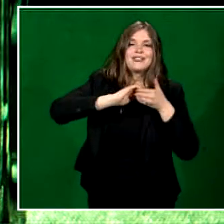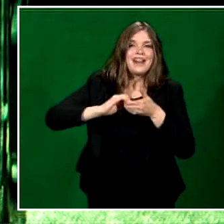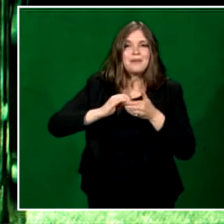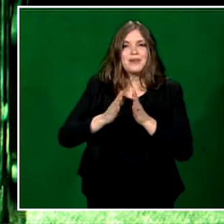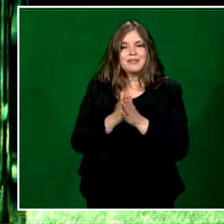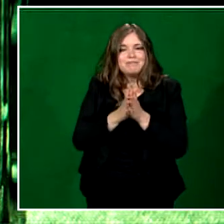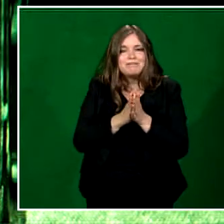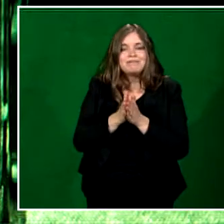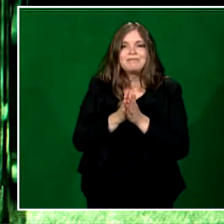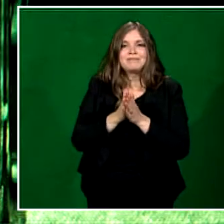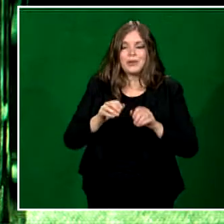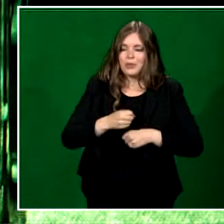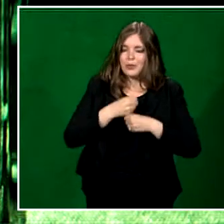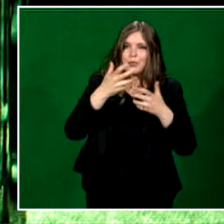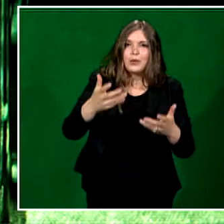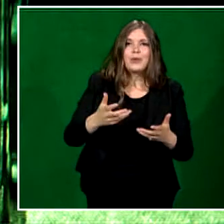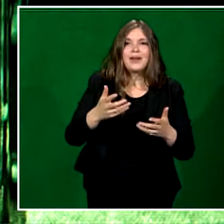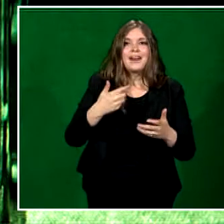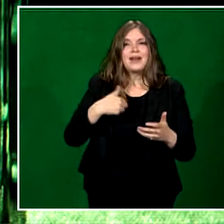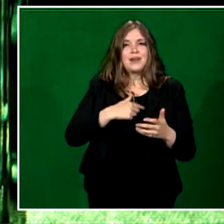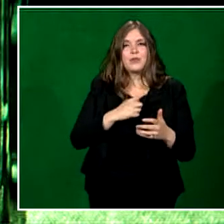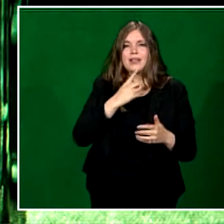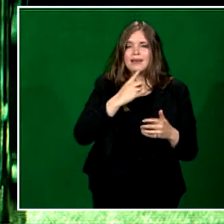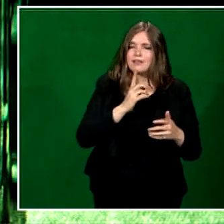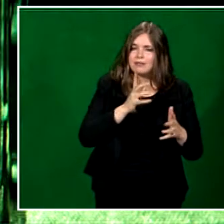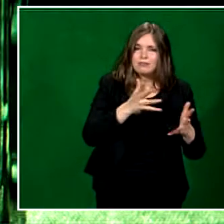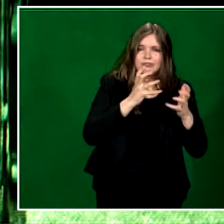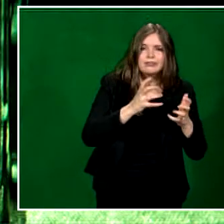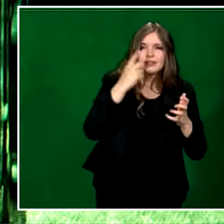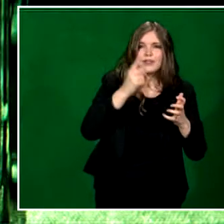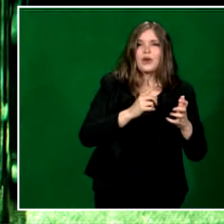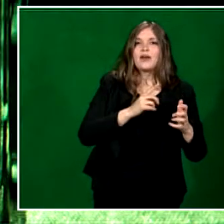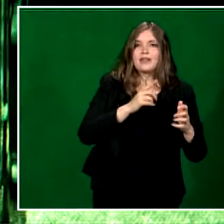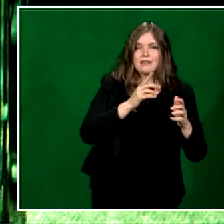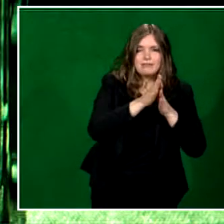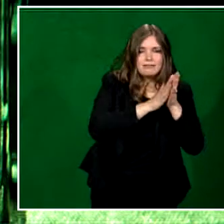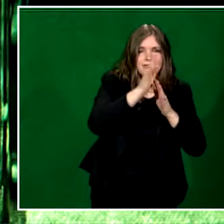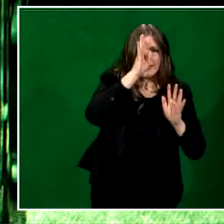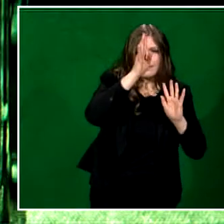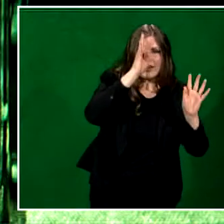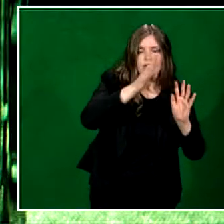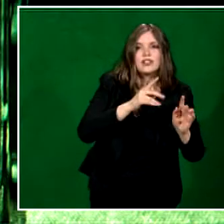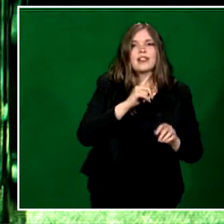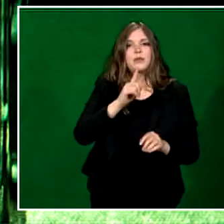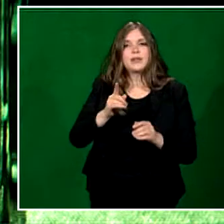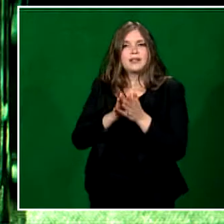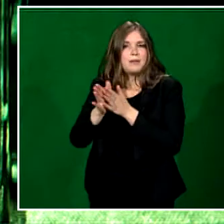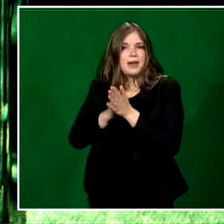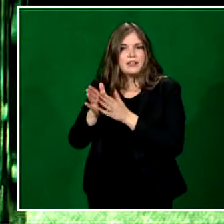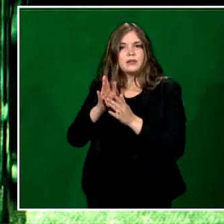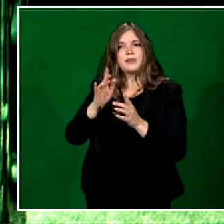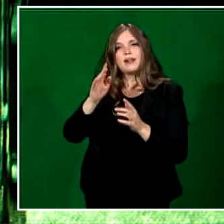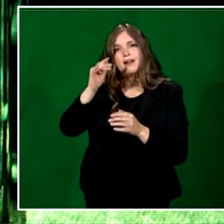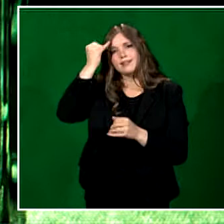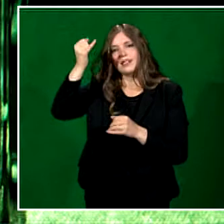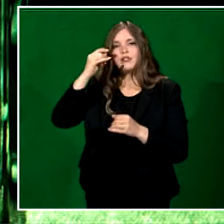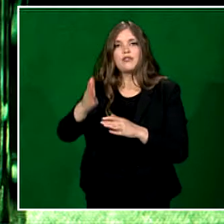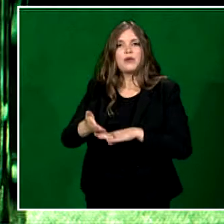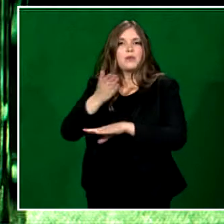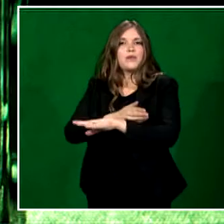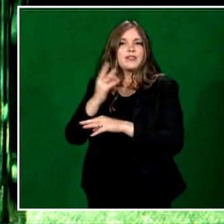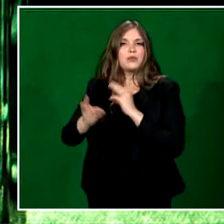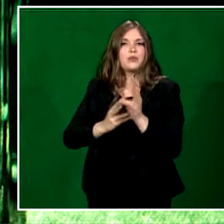spirit, a thirst for innovation, and a compassionate dedication to improving our world that was truly